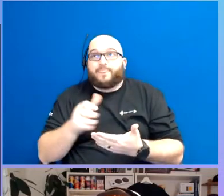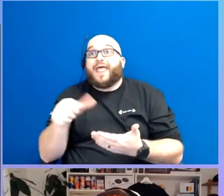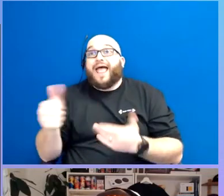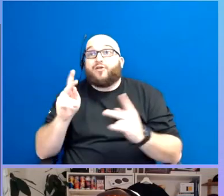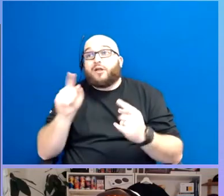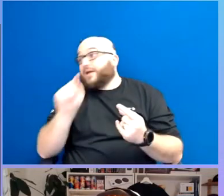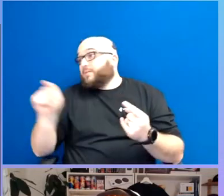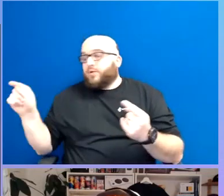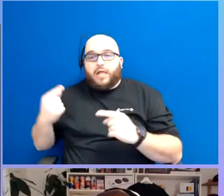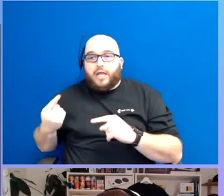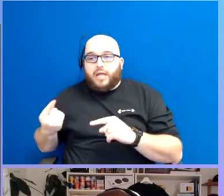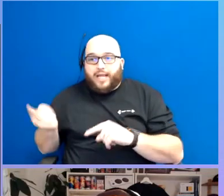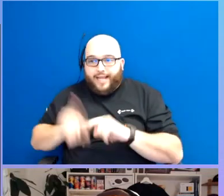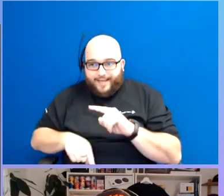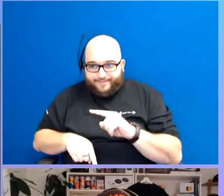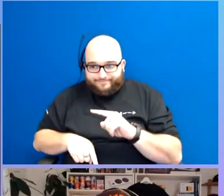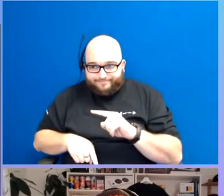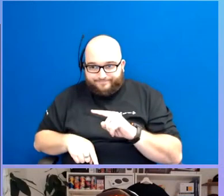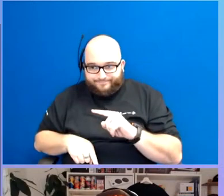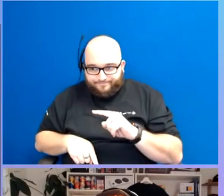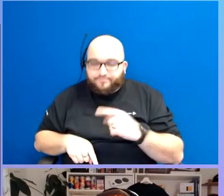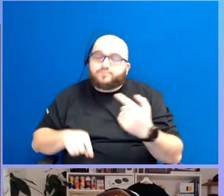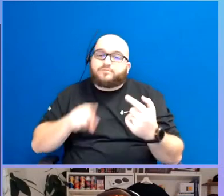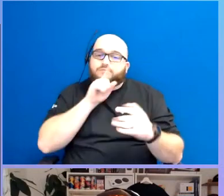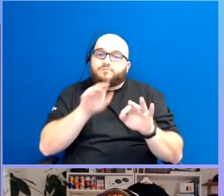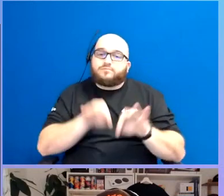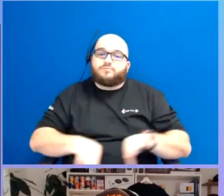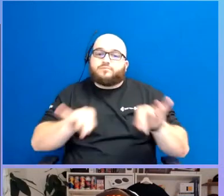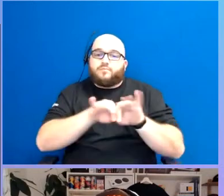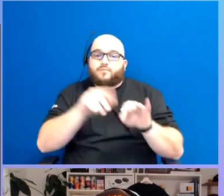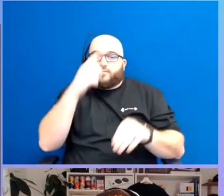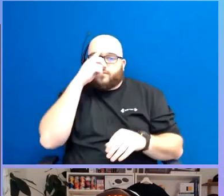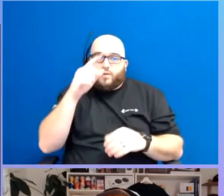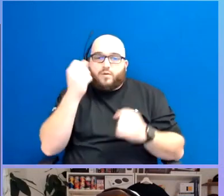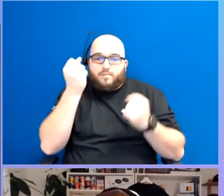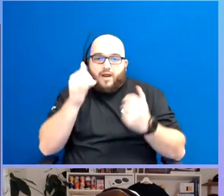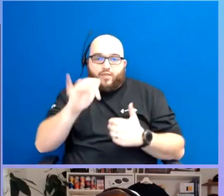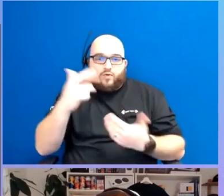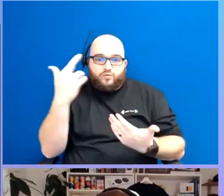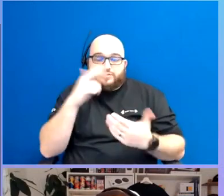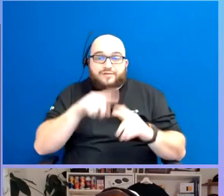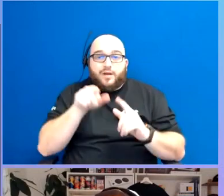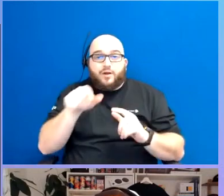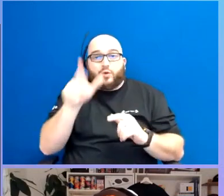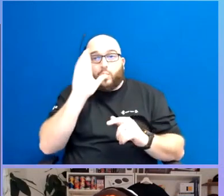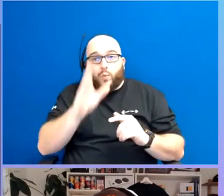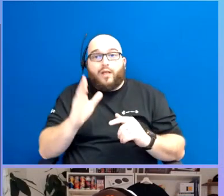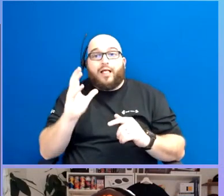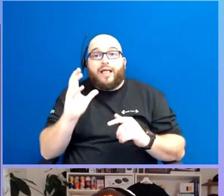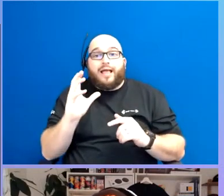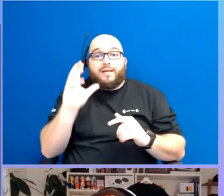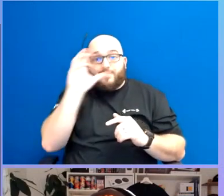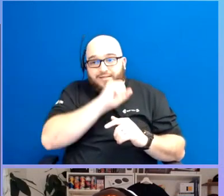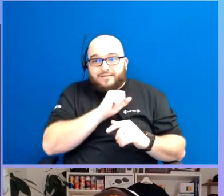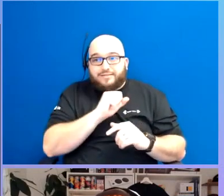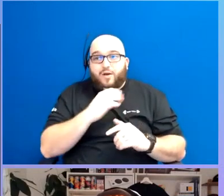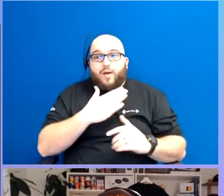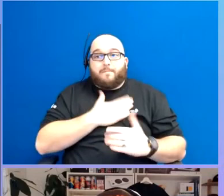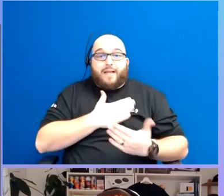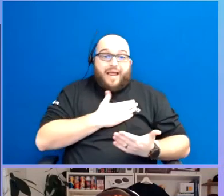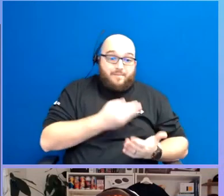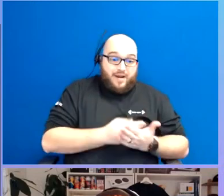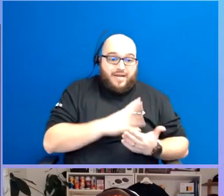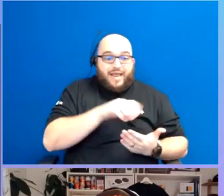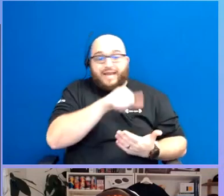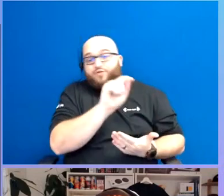So it's important for those reasons as well. But you miss out on my money and other people's money